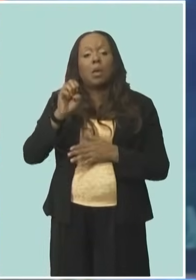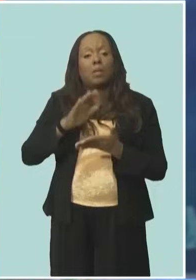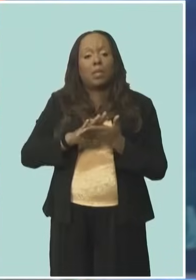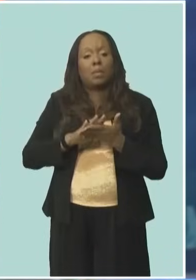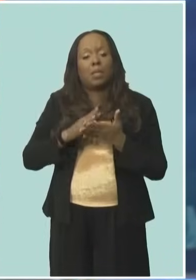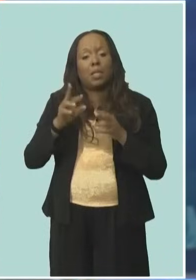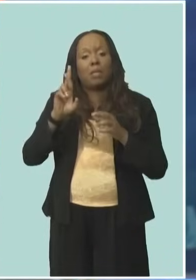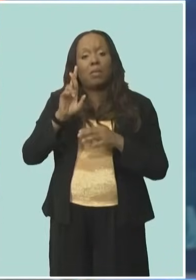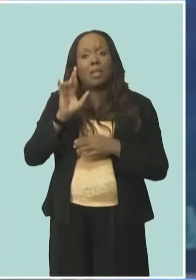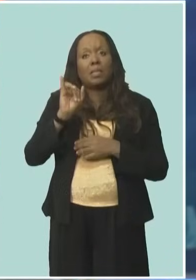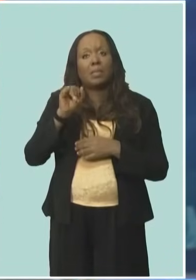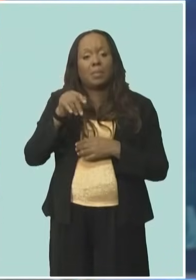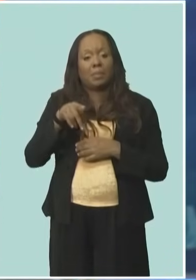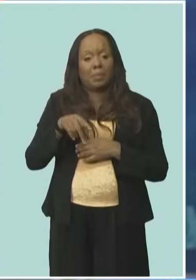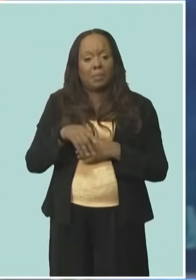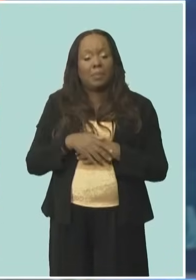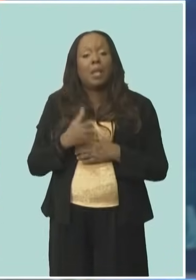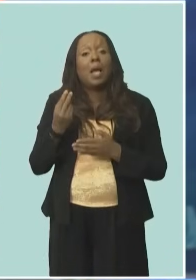rise in glory."